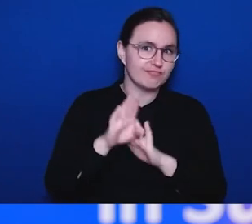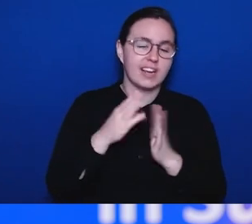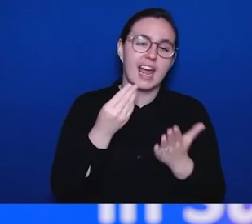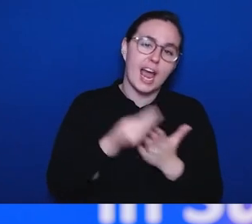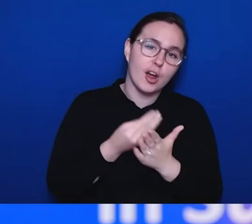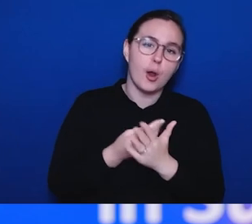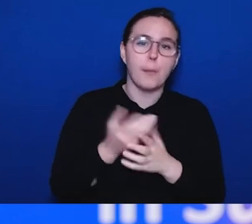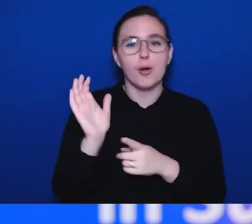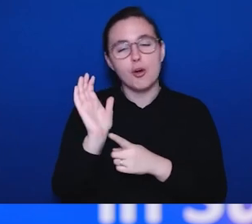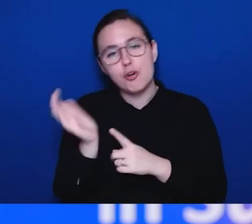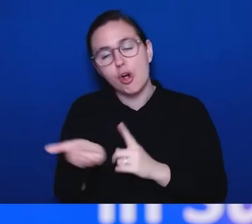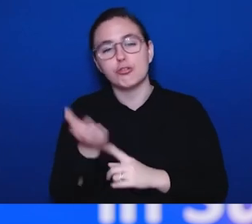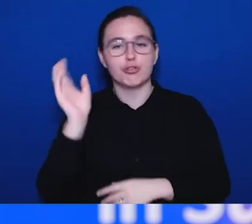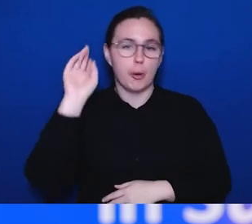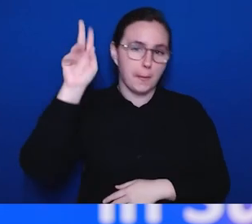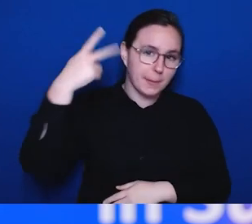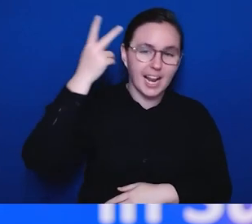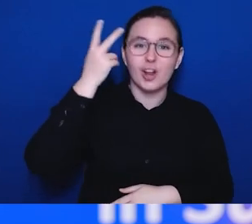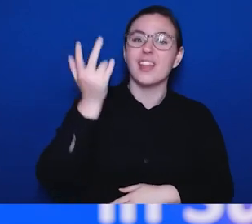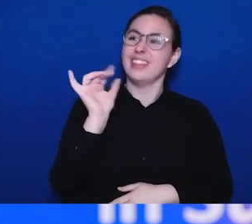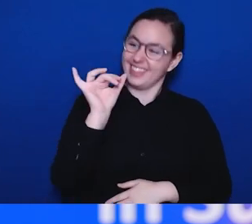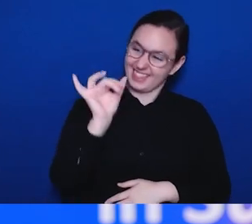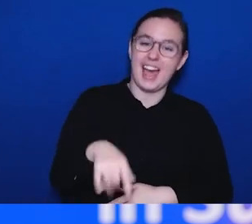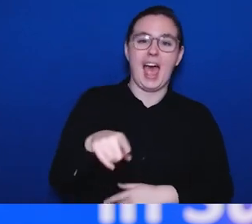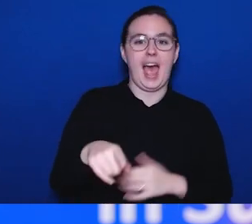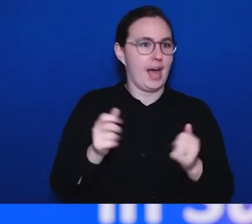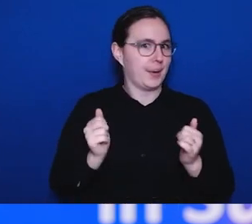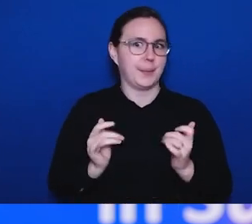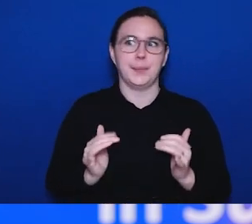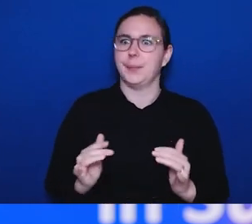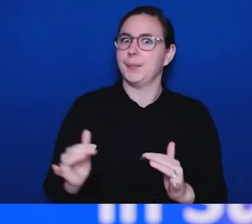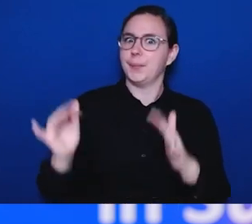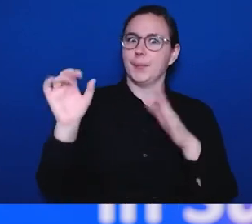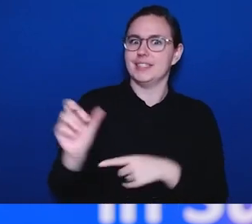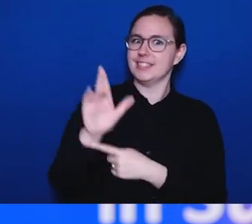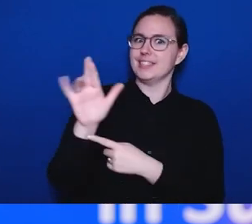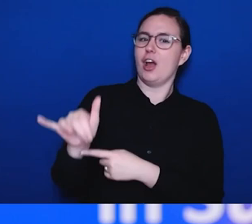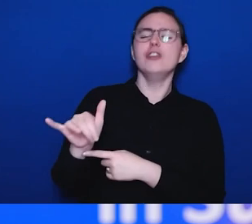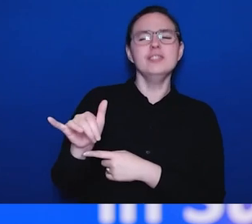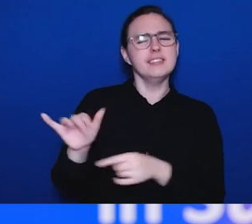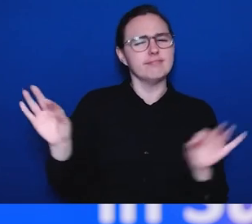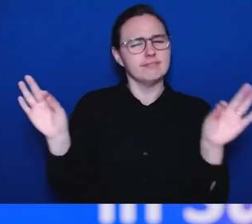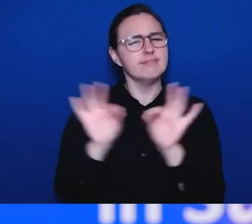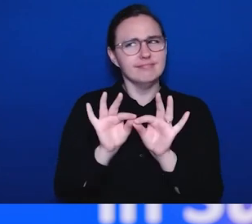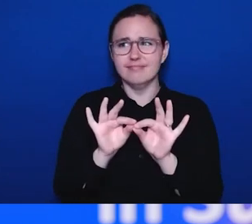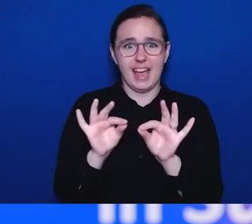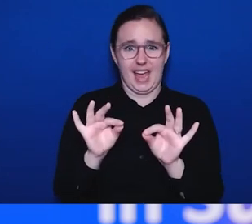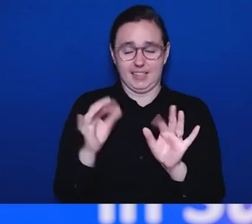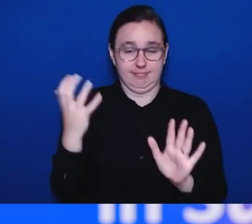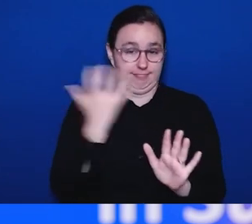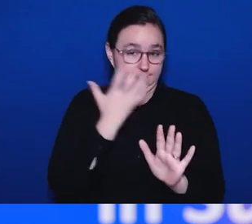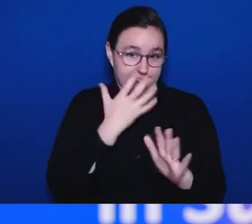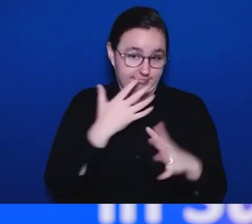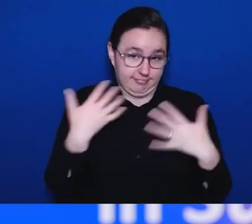so much dynamism in BC life, economic and cultural and political dynamism in this community. What's happening